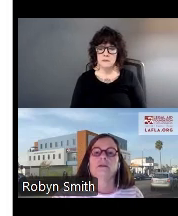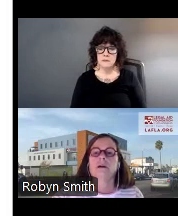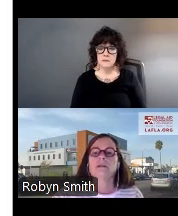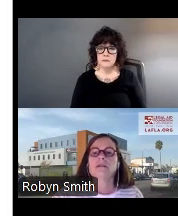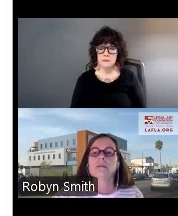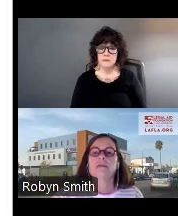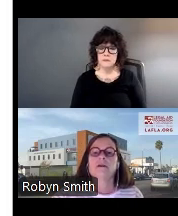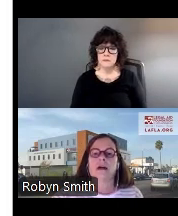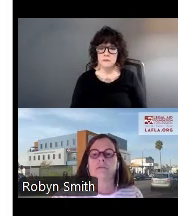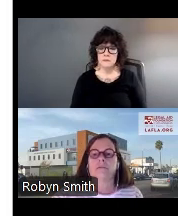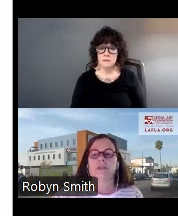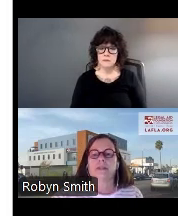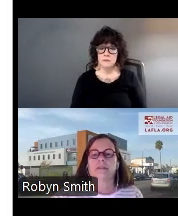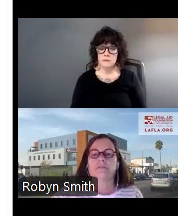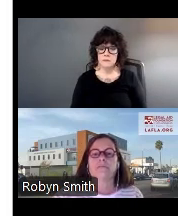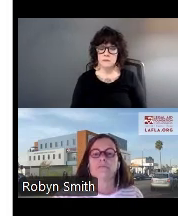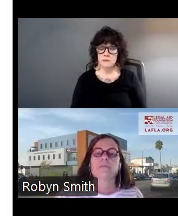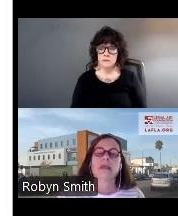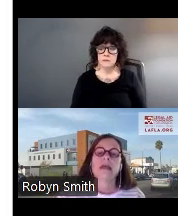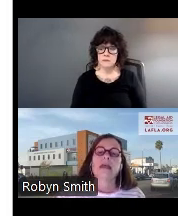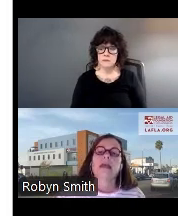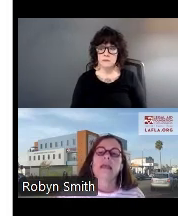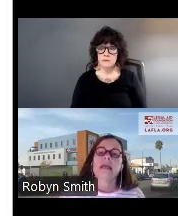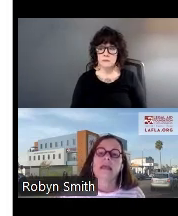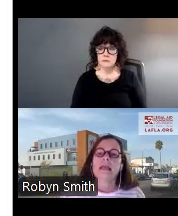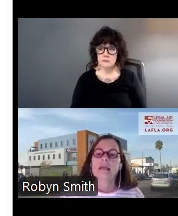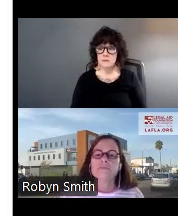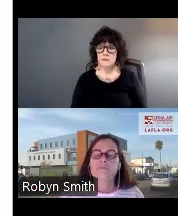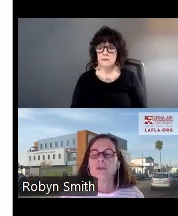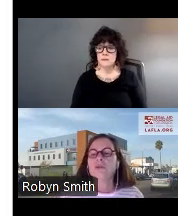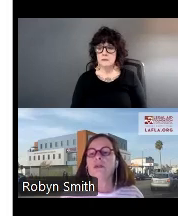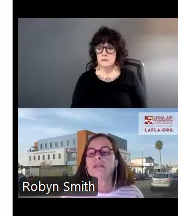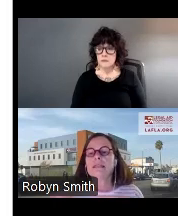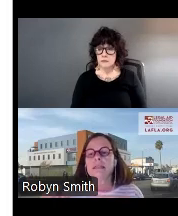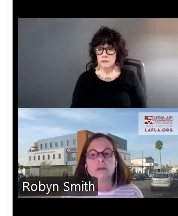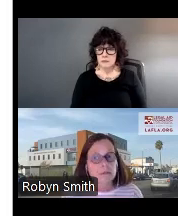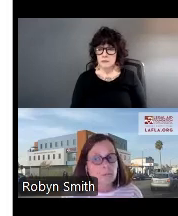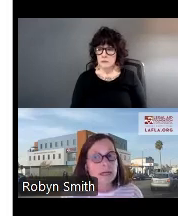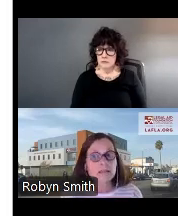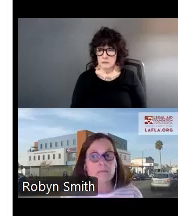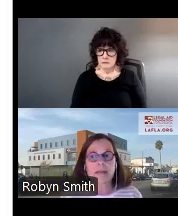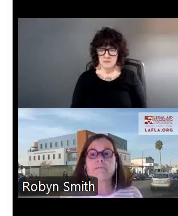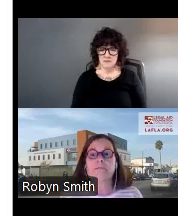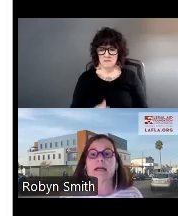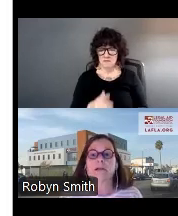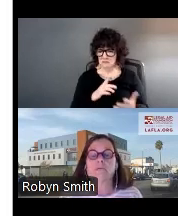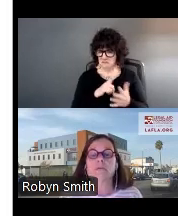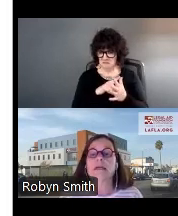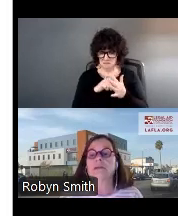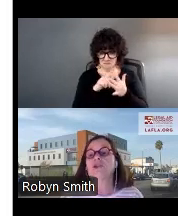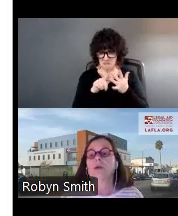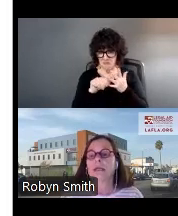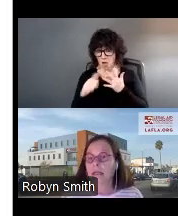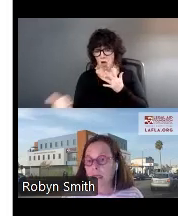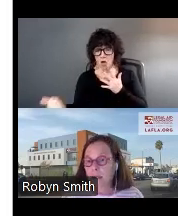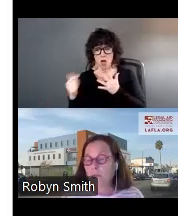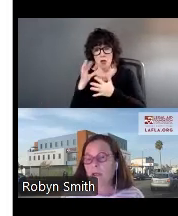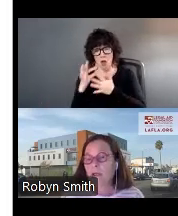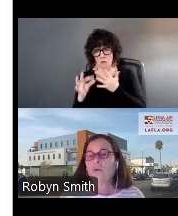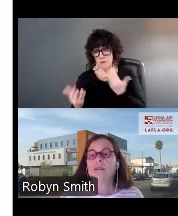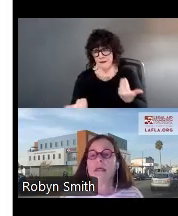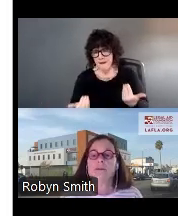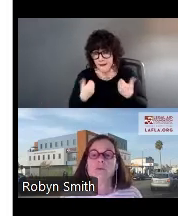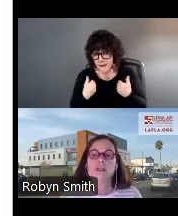So here are some other options. If you're impacted by the fire because your